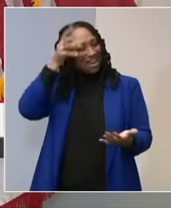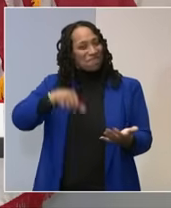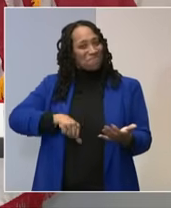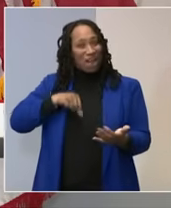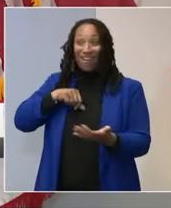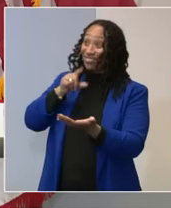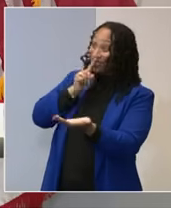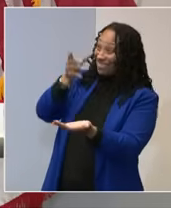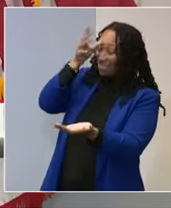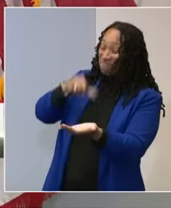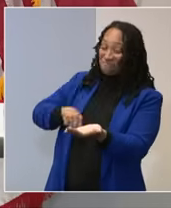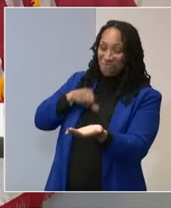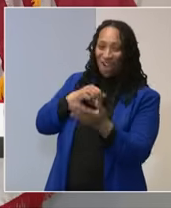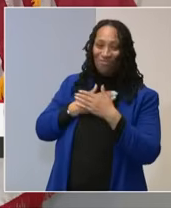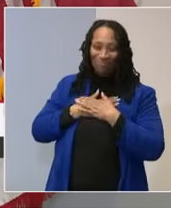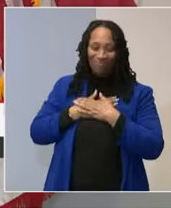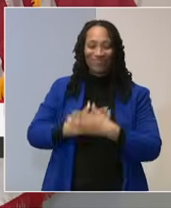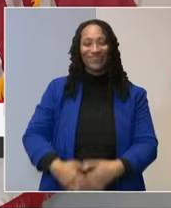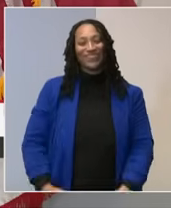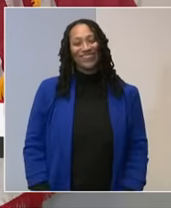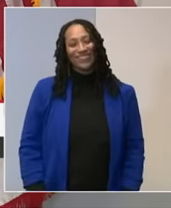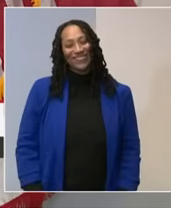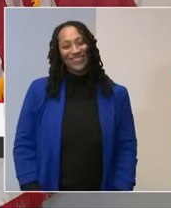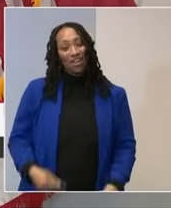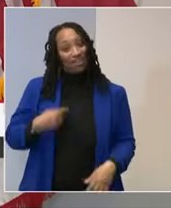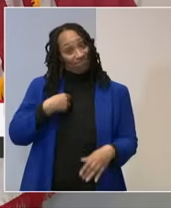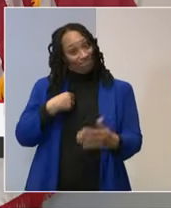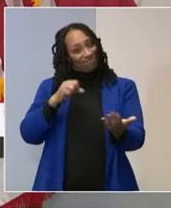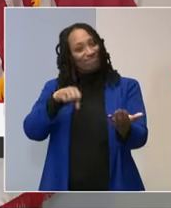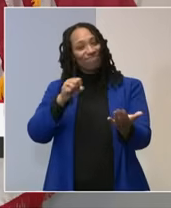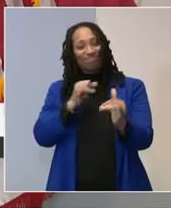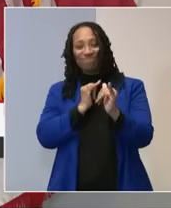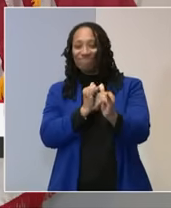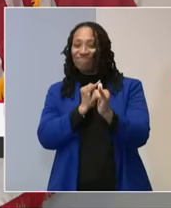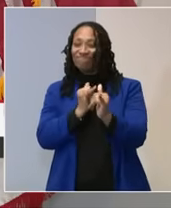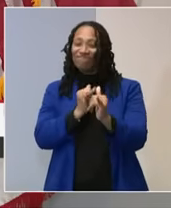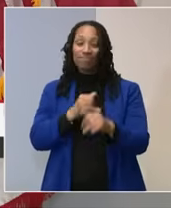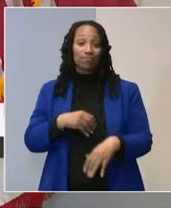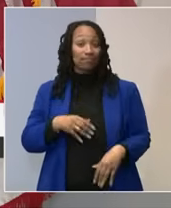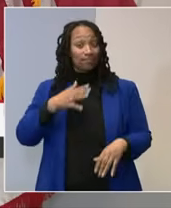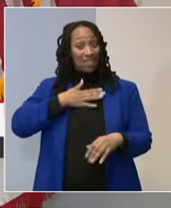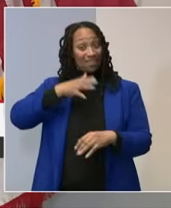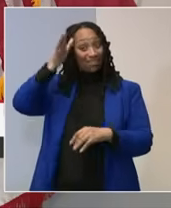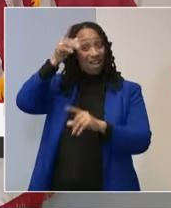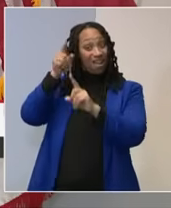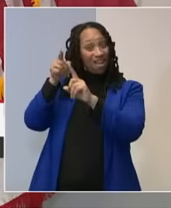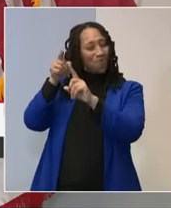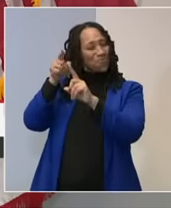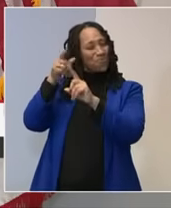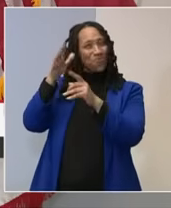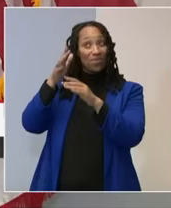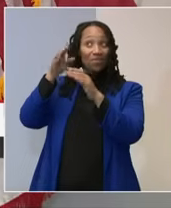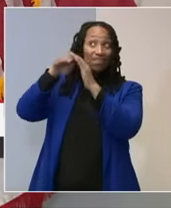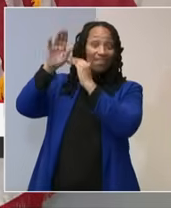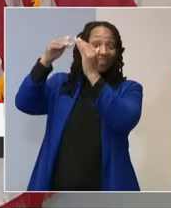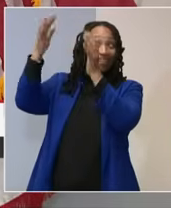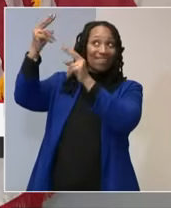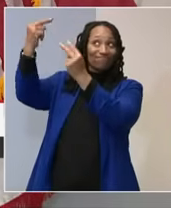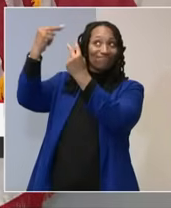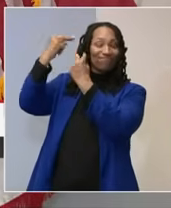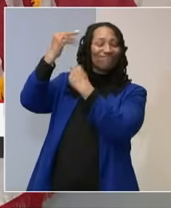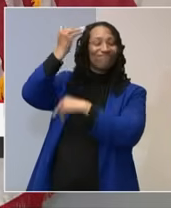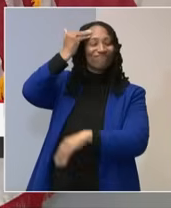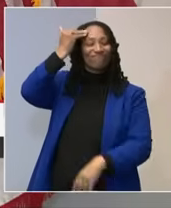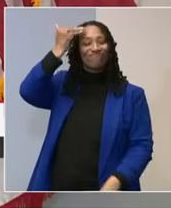just think that he would be very proud. He was proud. And a friend told